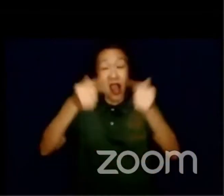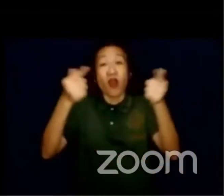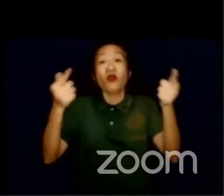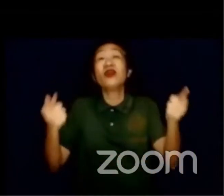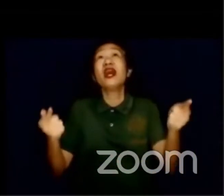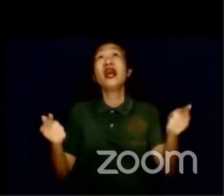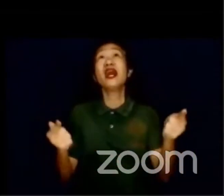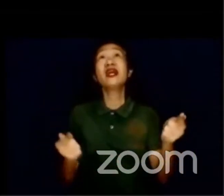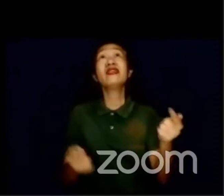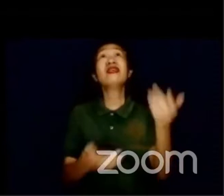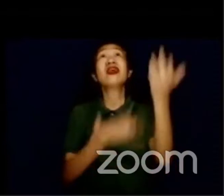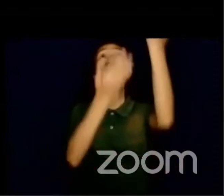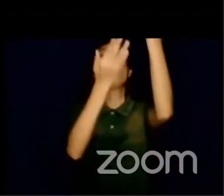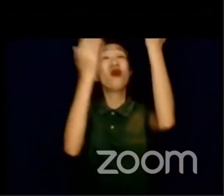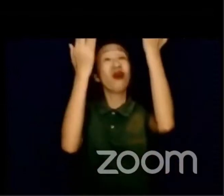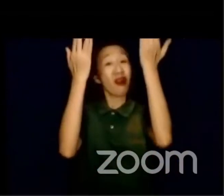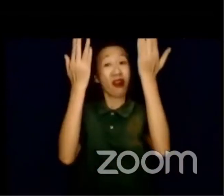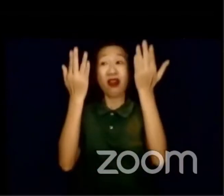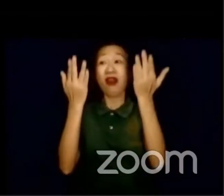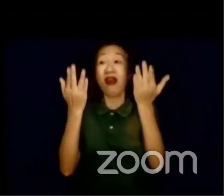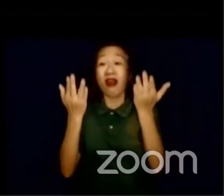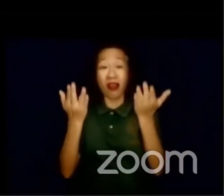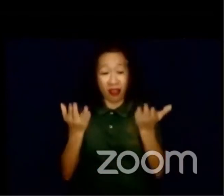art, how great thou